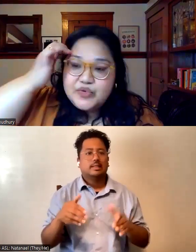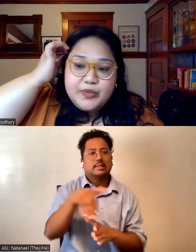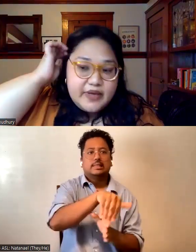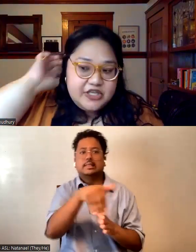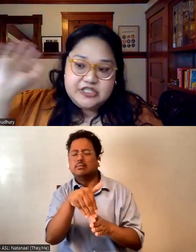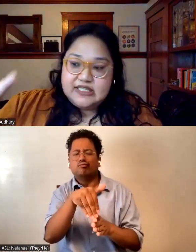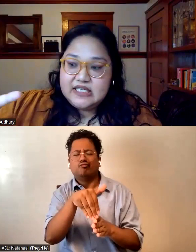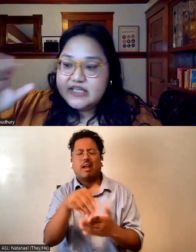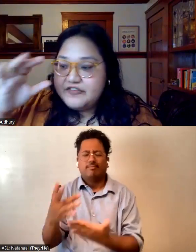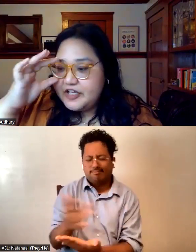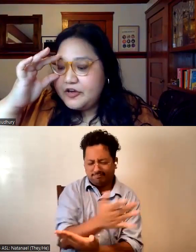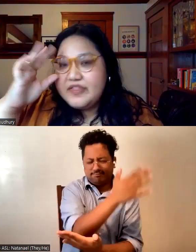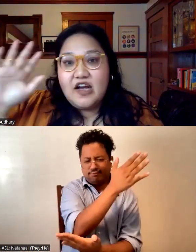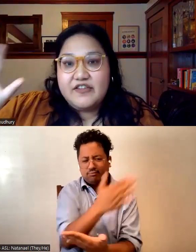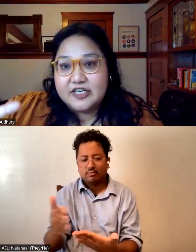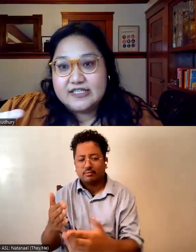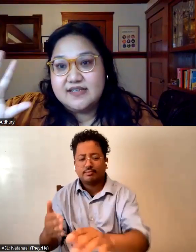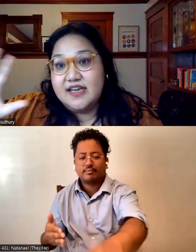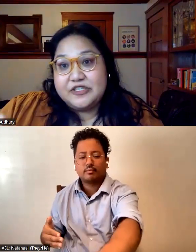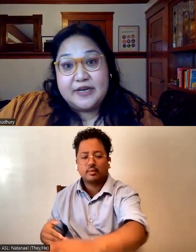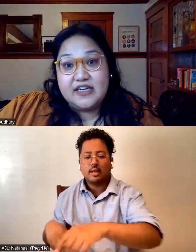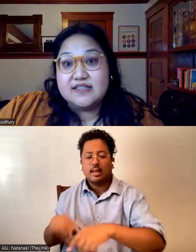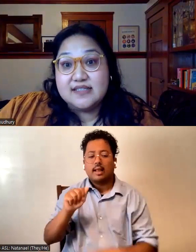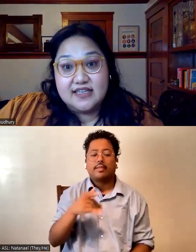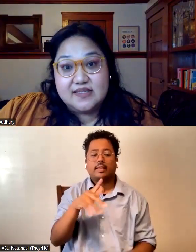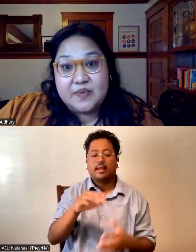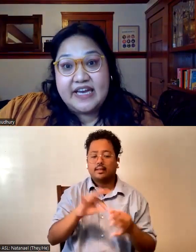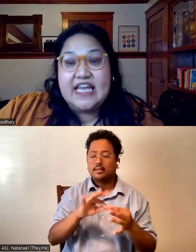this inscrutable Asian, it's a figure that hovers in Asian